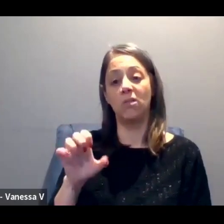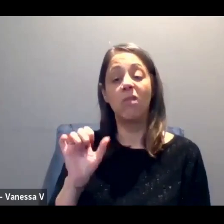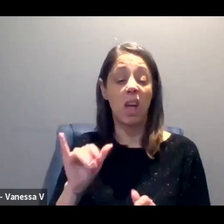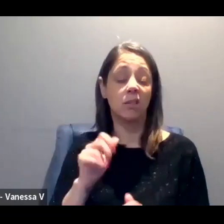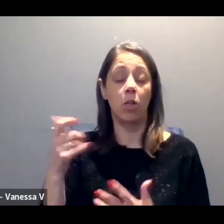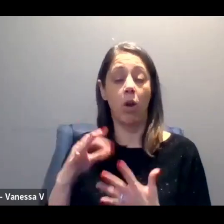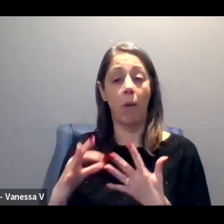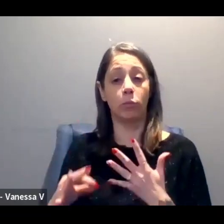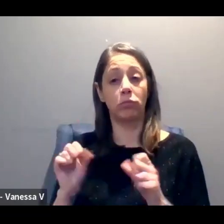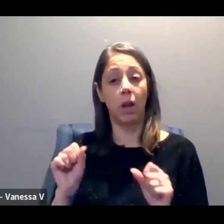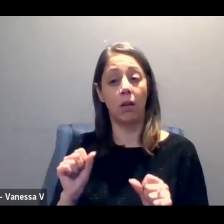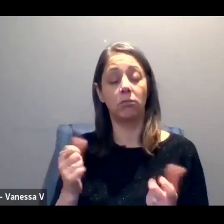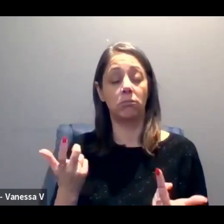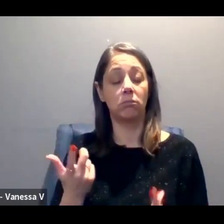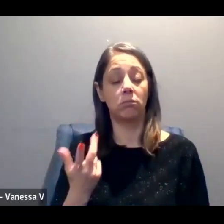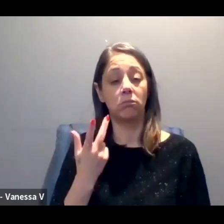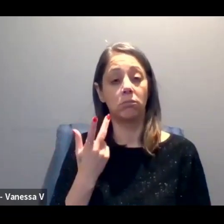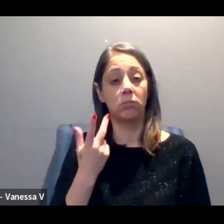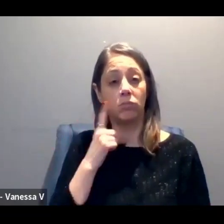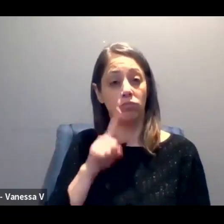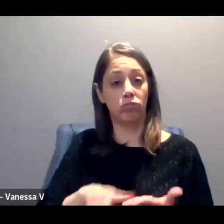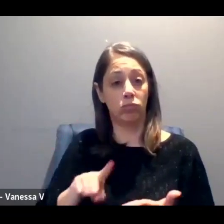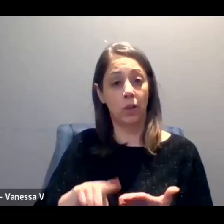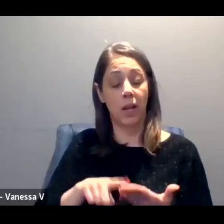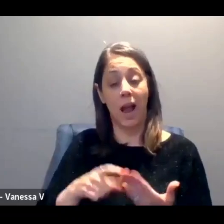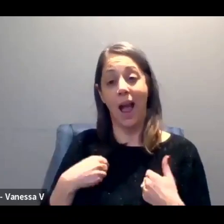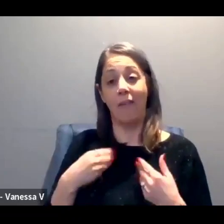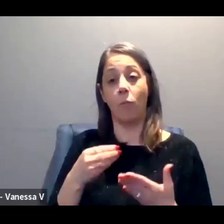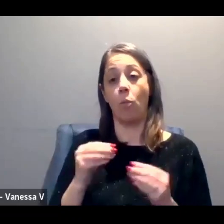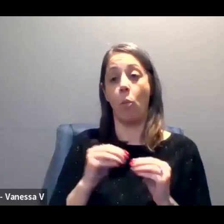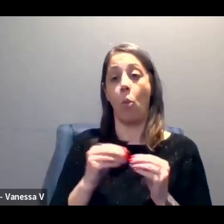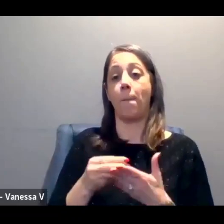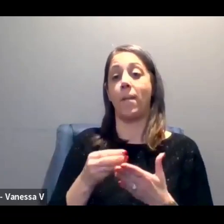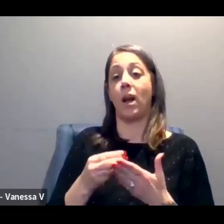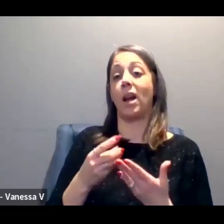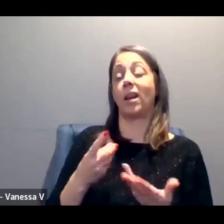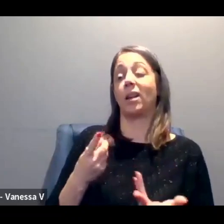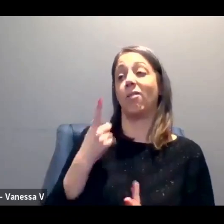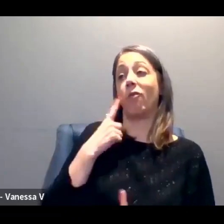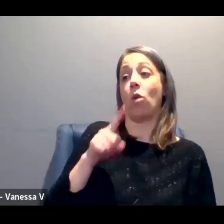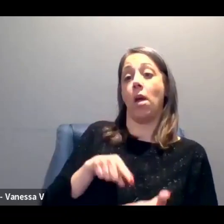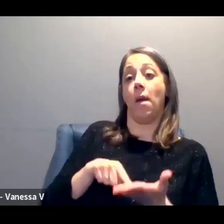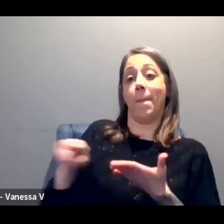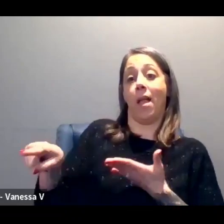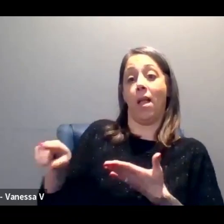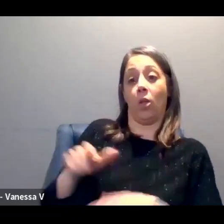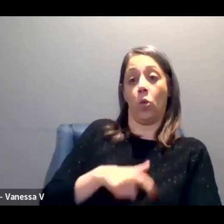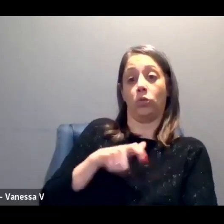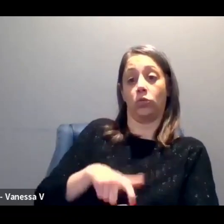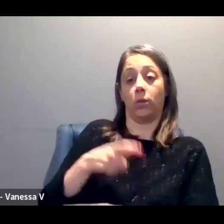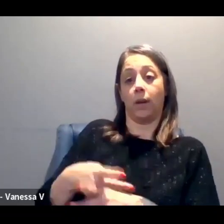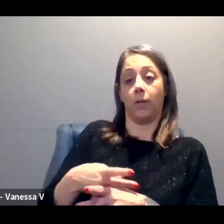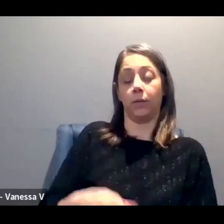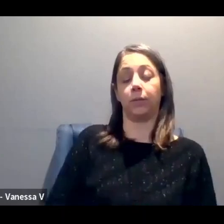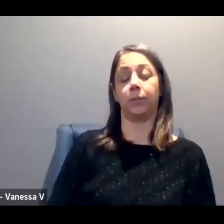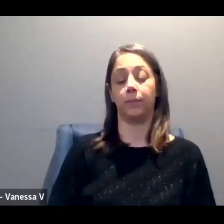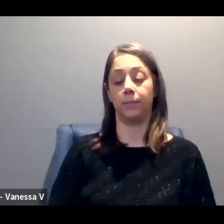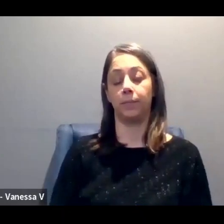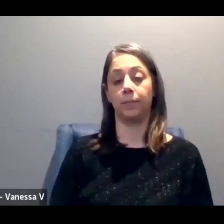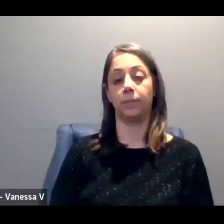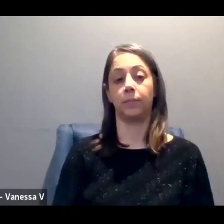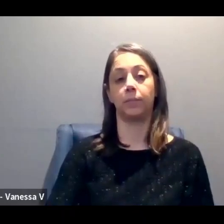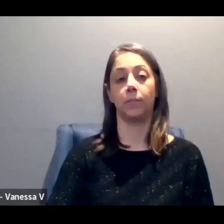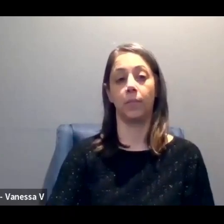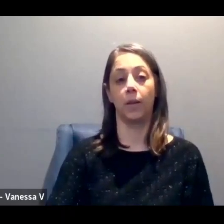at to have more money in your pocket to pay for long-term care or other things. Um, Health